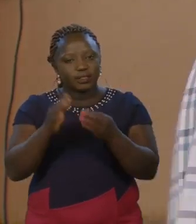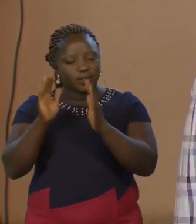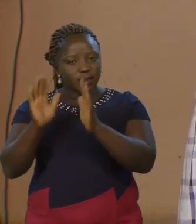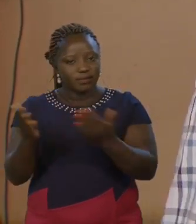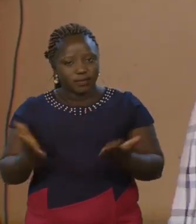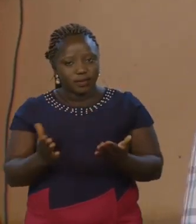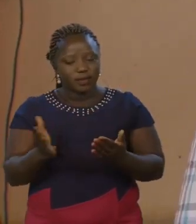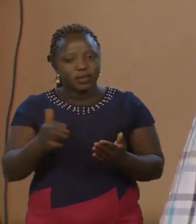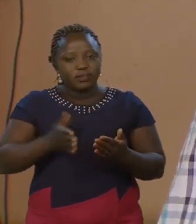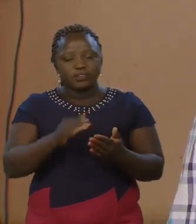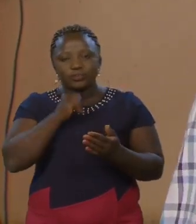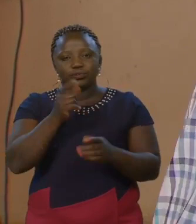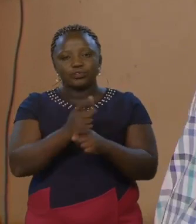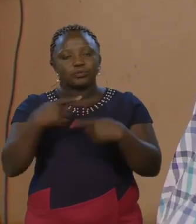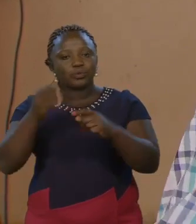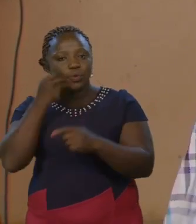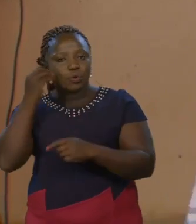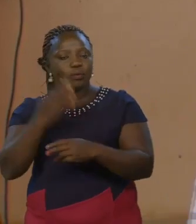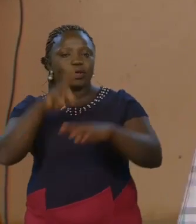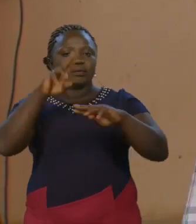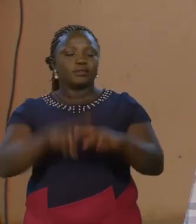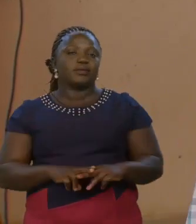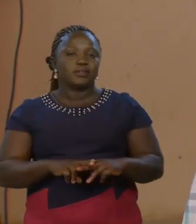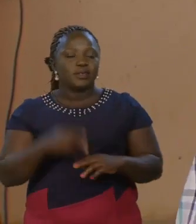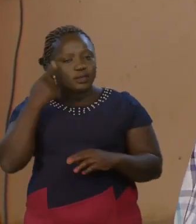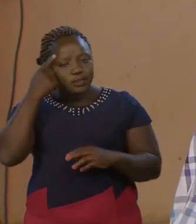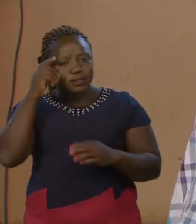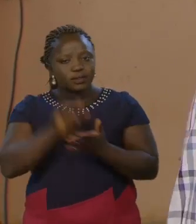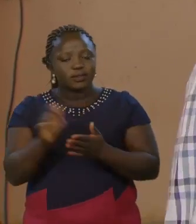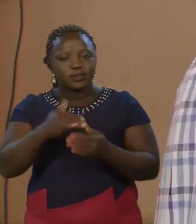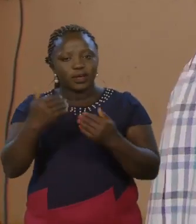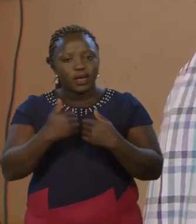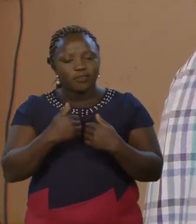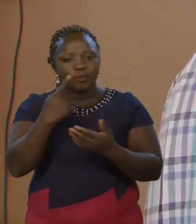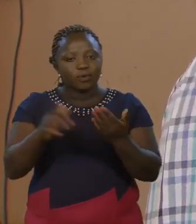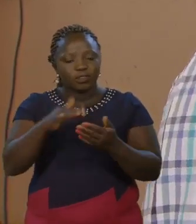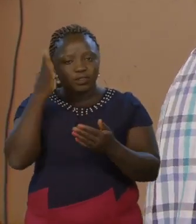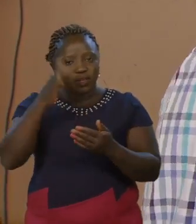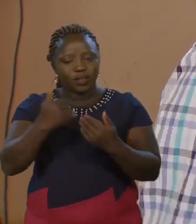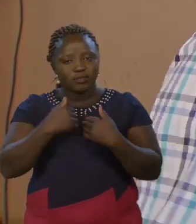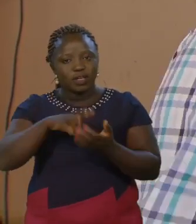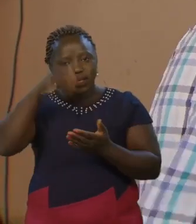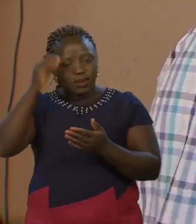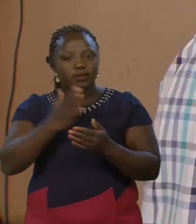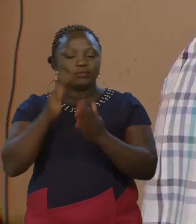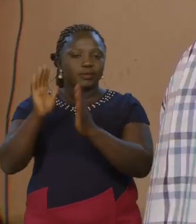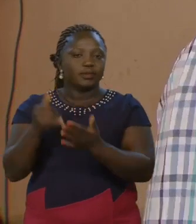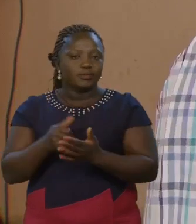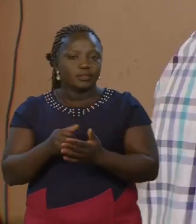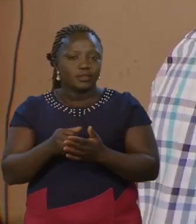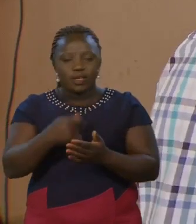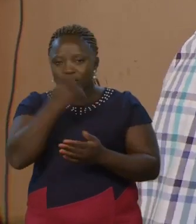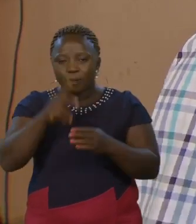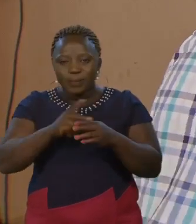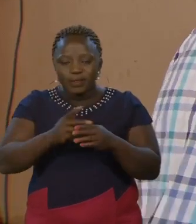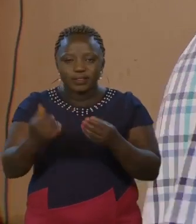they leave here, at least they should not just go home and sit down thinking that they have learned what they have learned and leave it to go like this. You